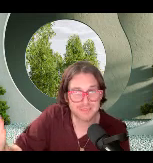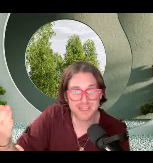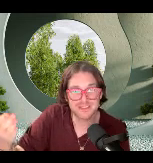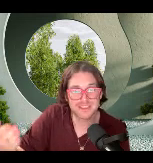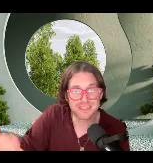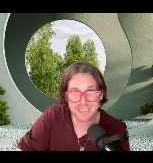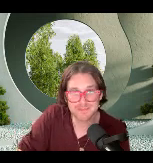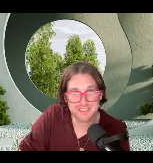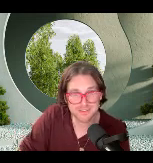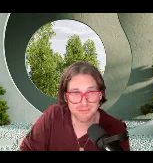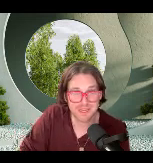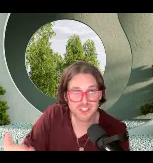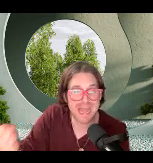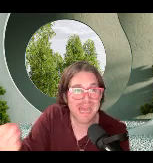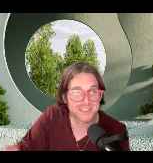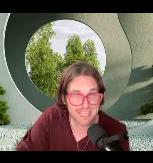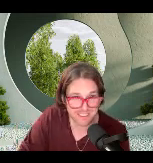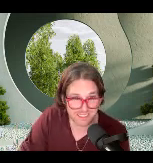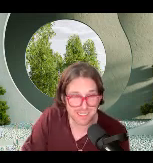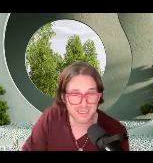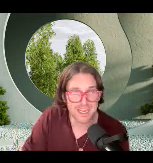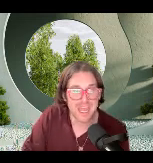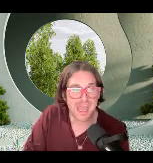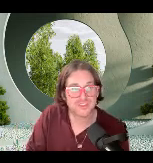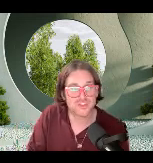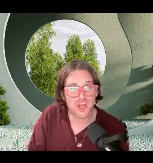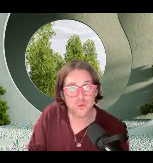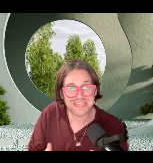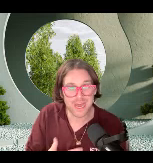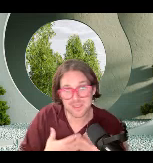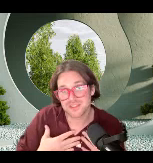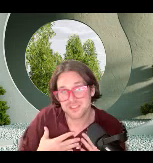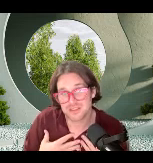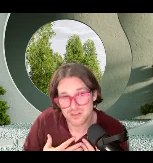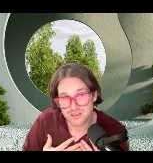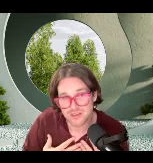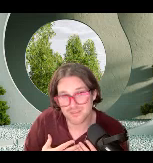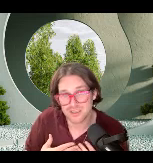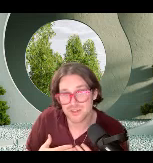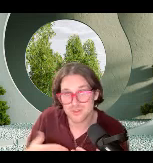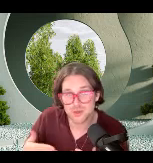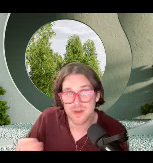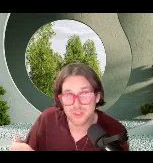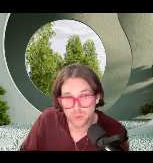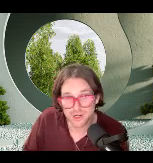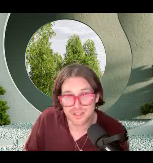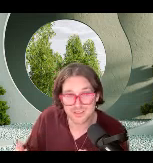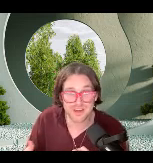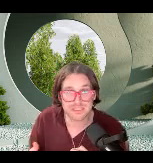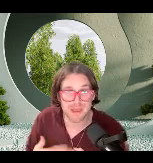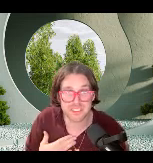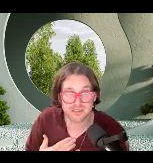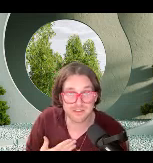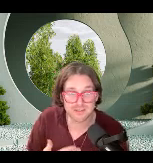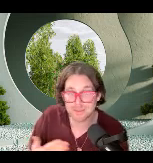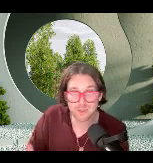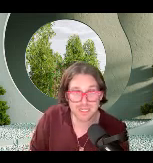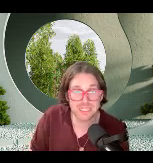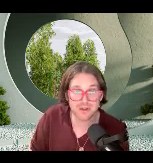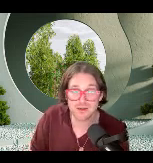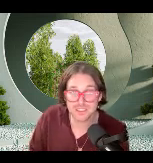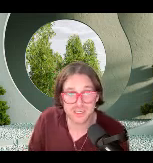to customize the text-based information as they need it. And so without me as the instructor having to do too much work, as long as my